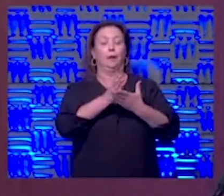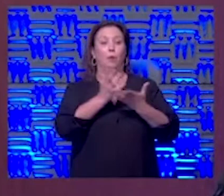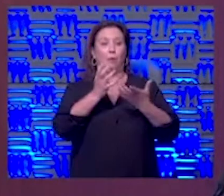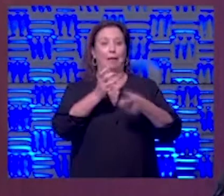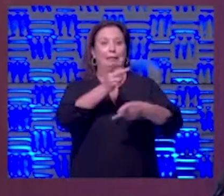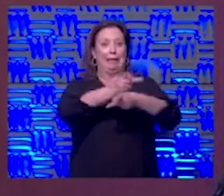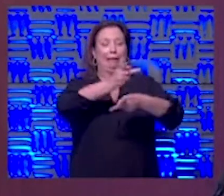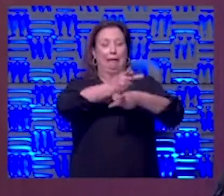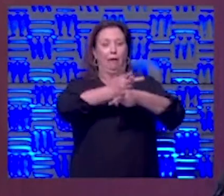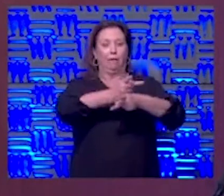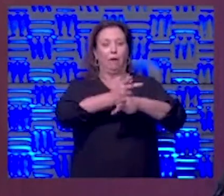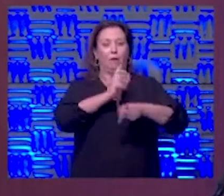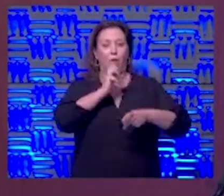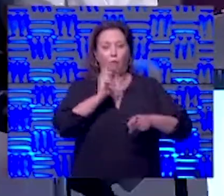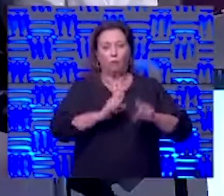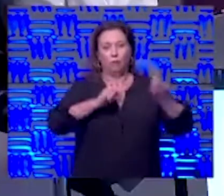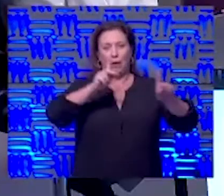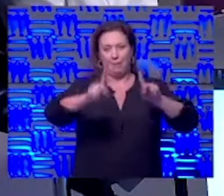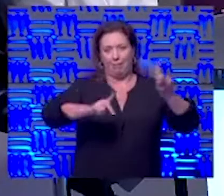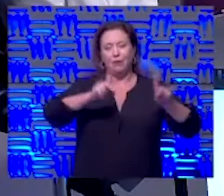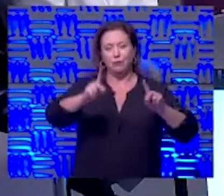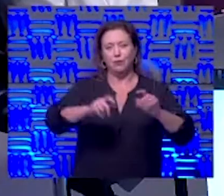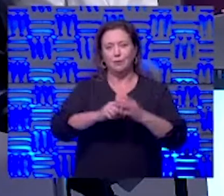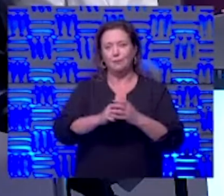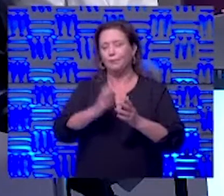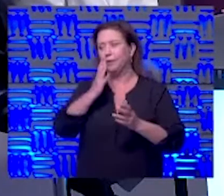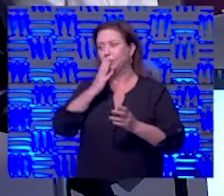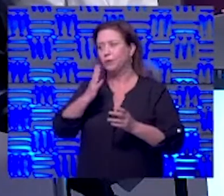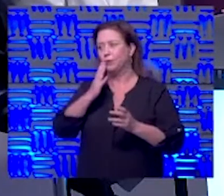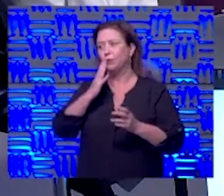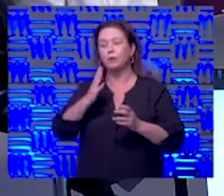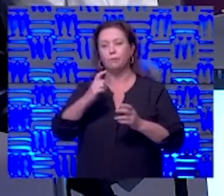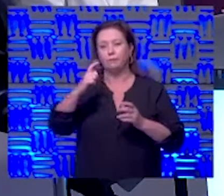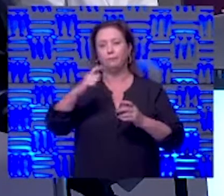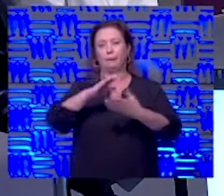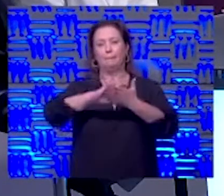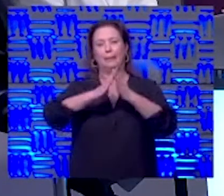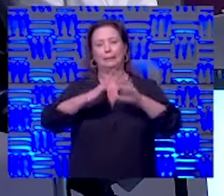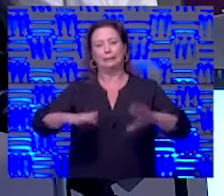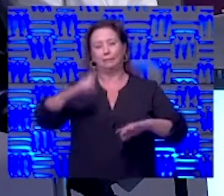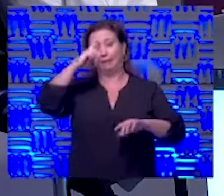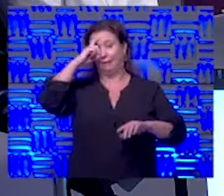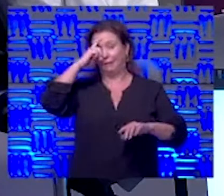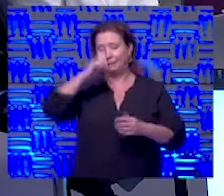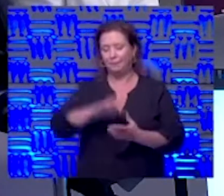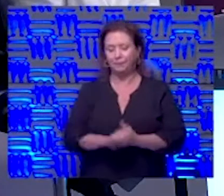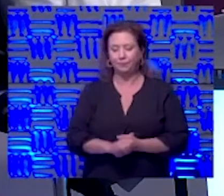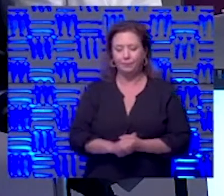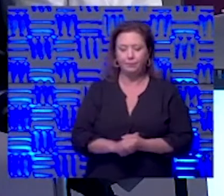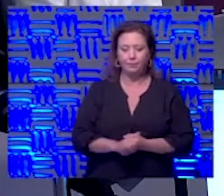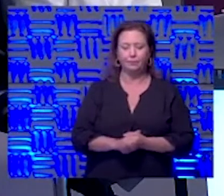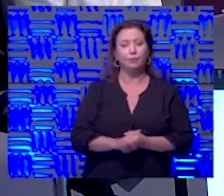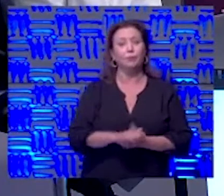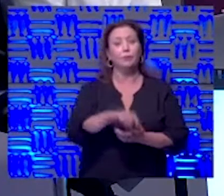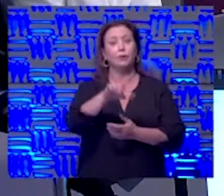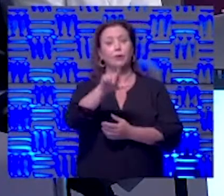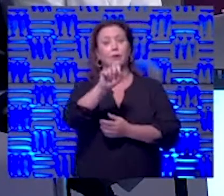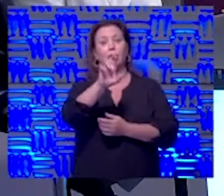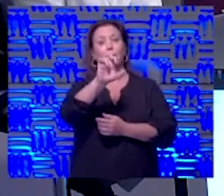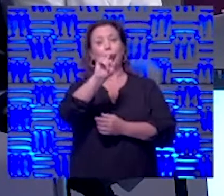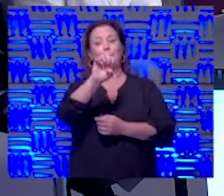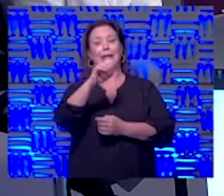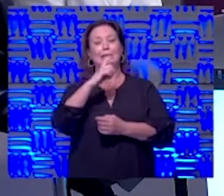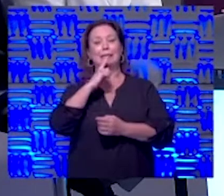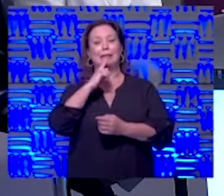older adults in that setting. Yeah, it's a good thing, and it's a good peace of mind too. All right, Bob. All right. Lorraine says, I love it when